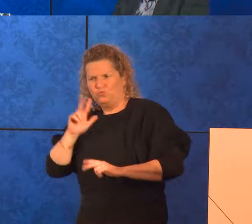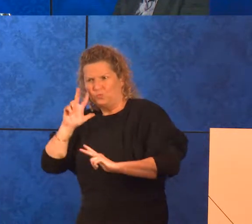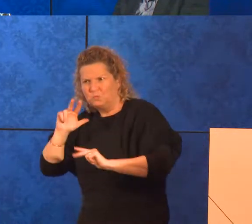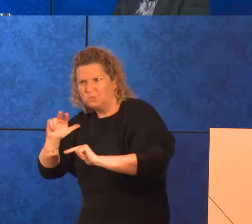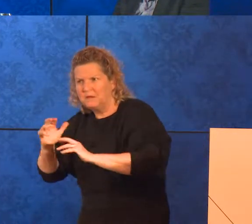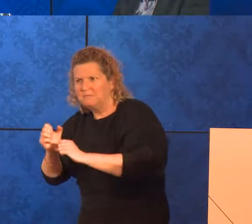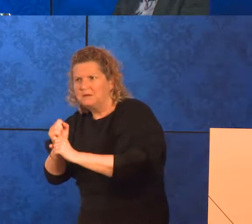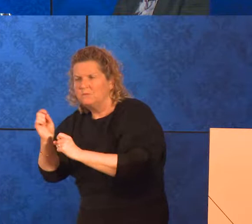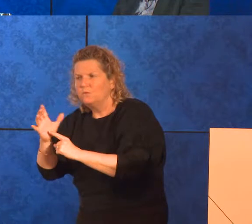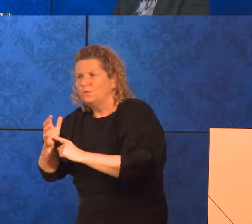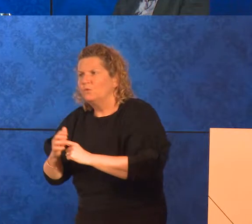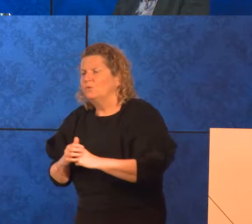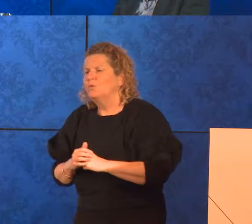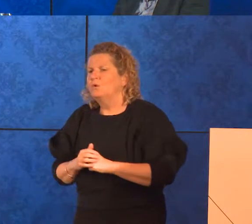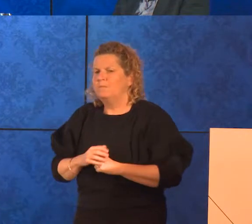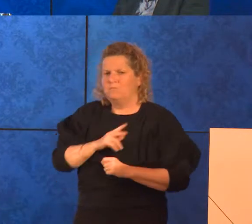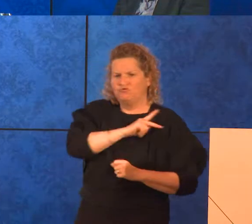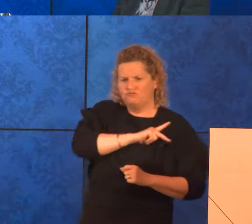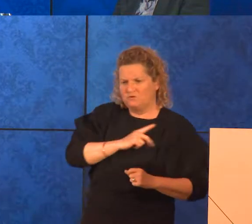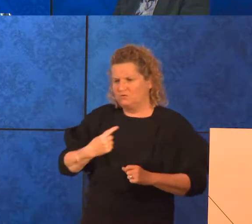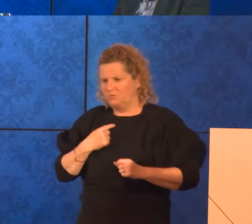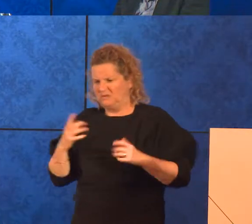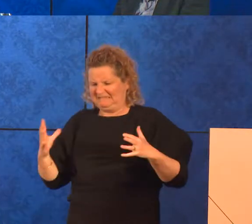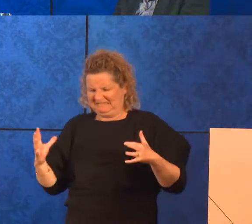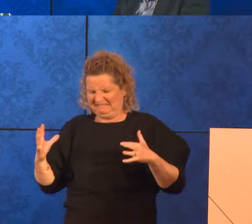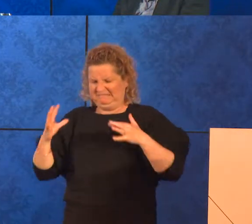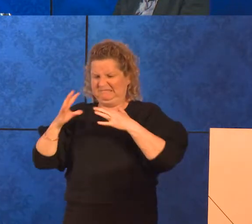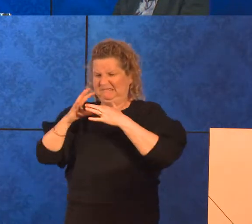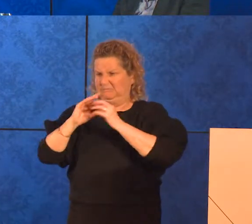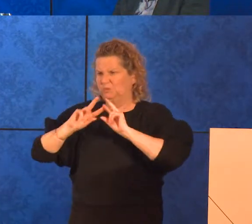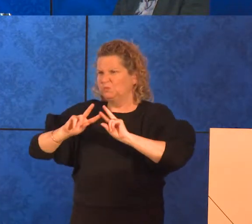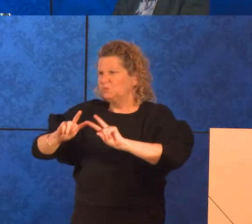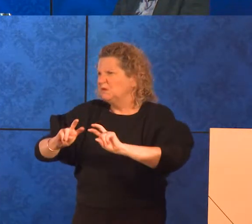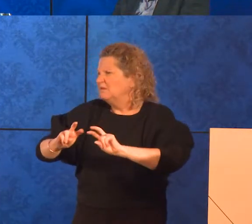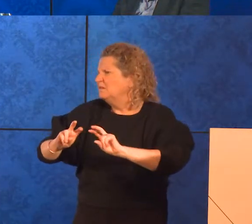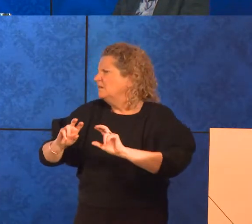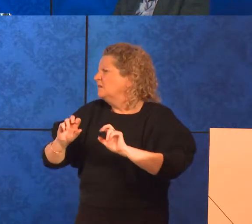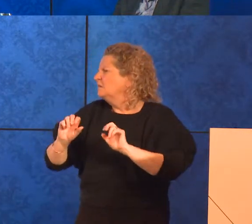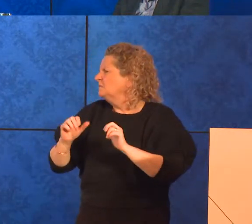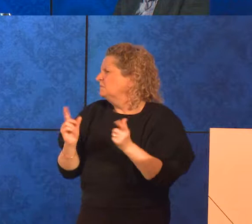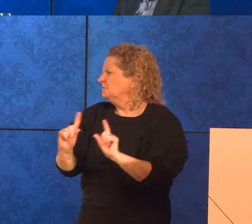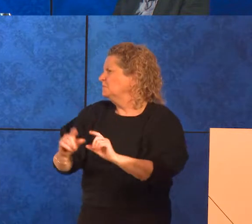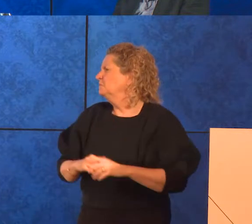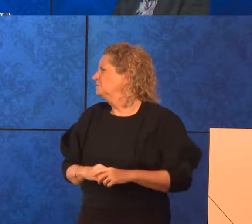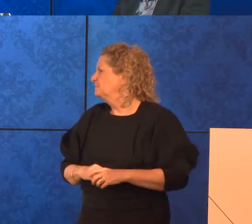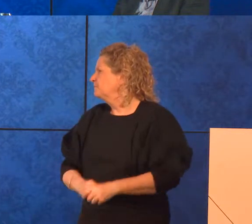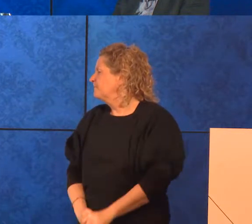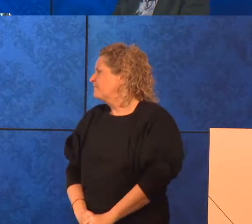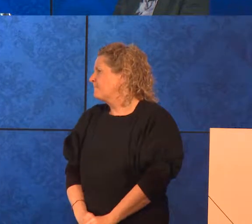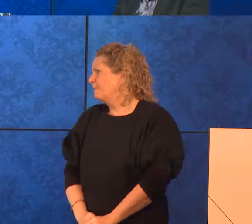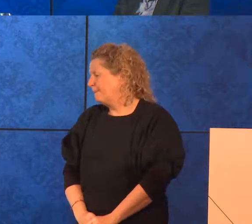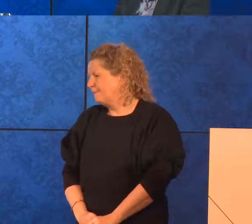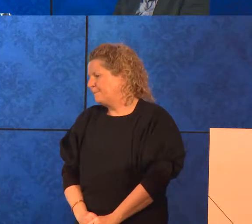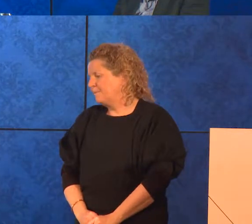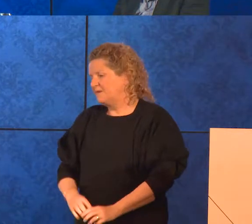but also straddling those two roles. How did you find accessing that? Yeah, I think also with